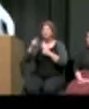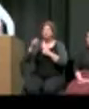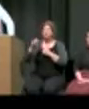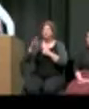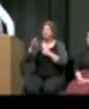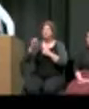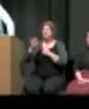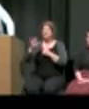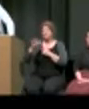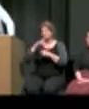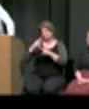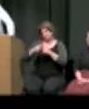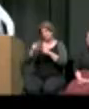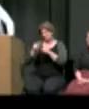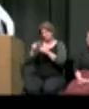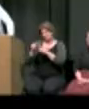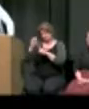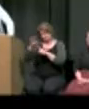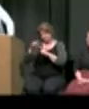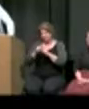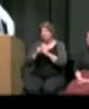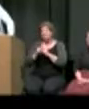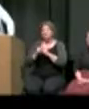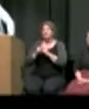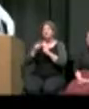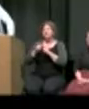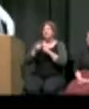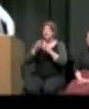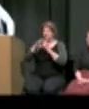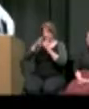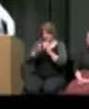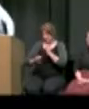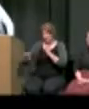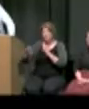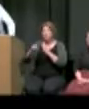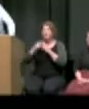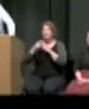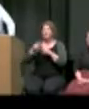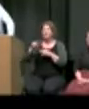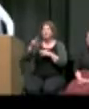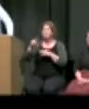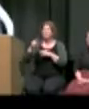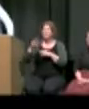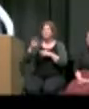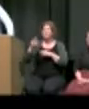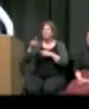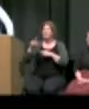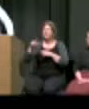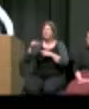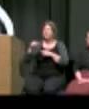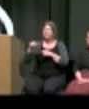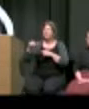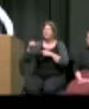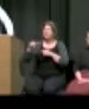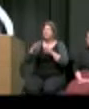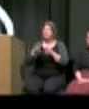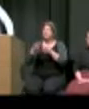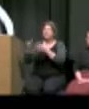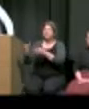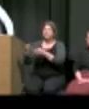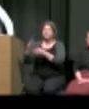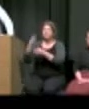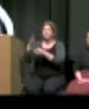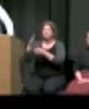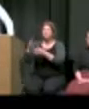well. But from there, it gets put into this pug mill, that it's called. The